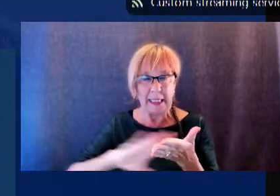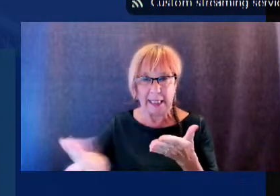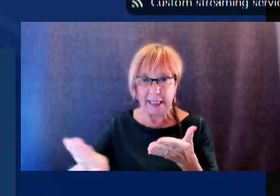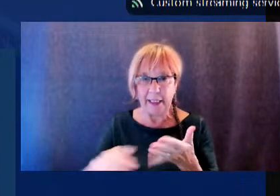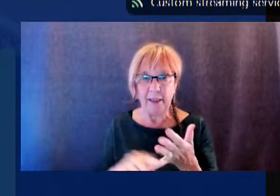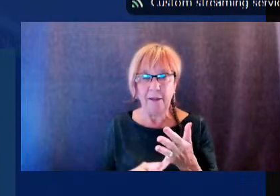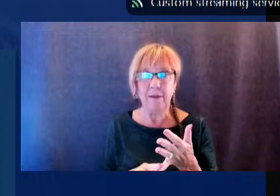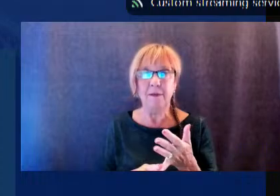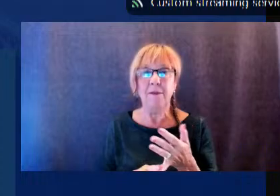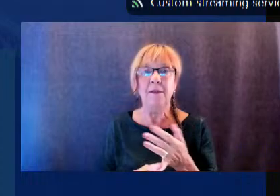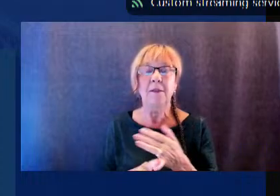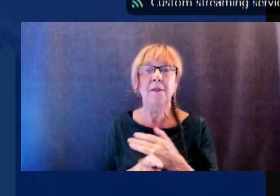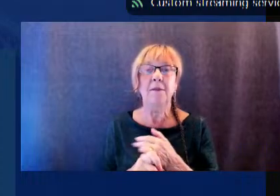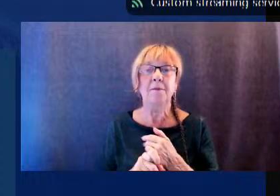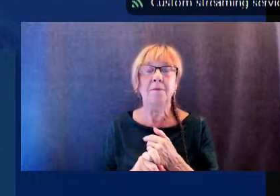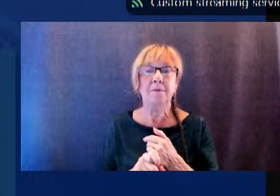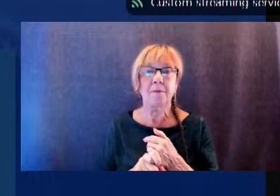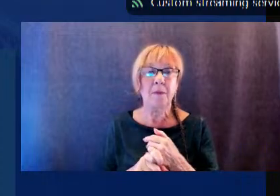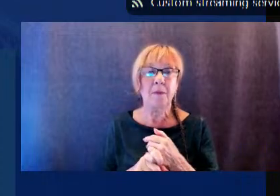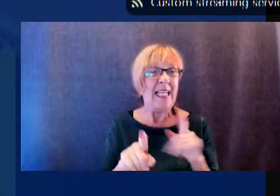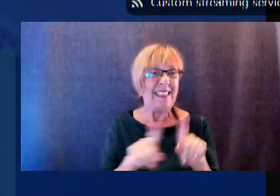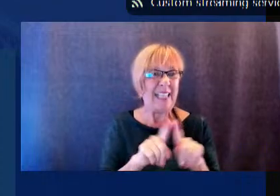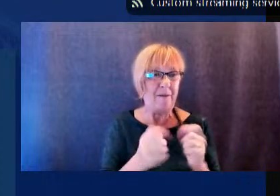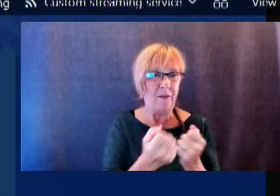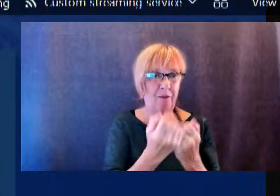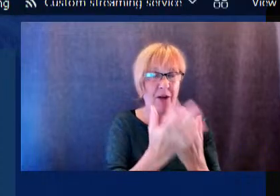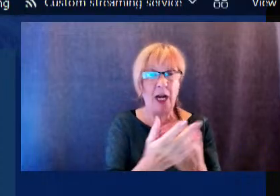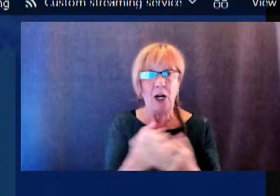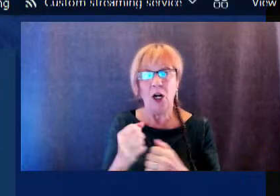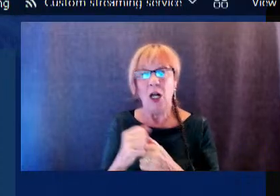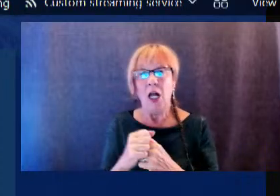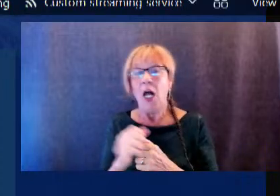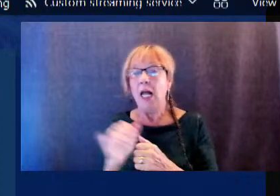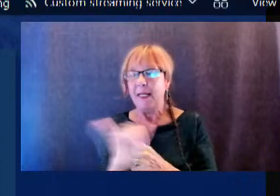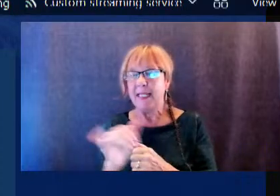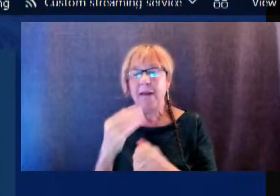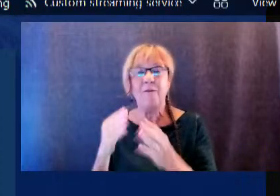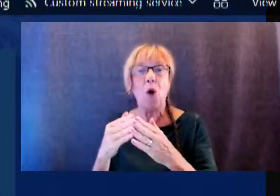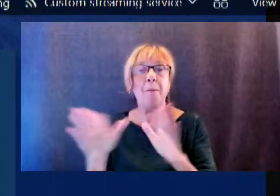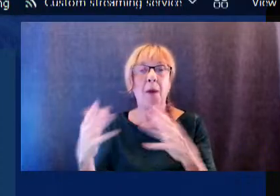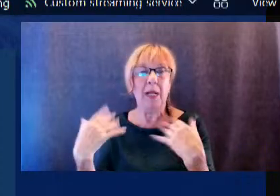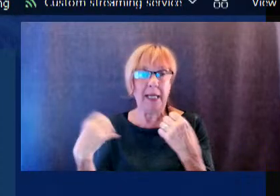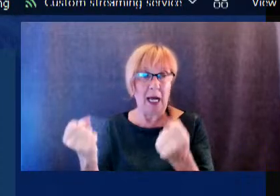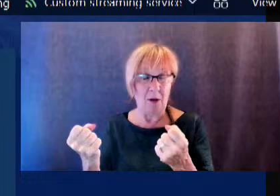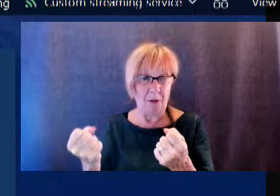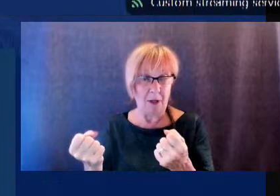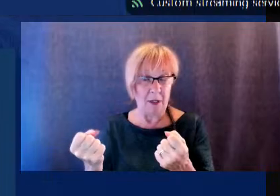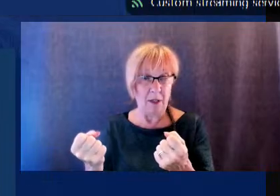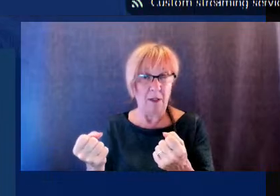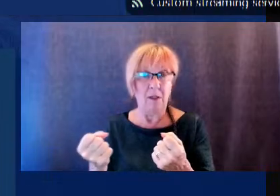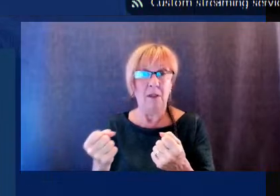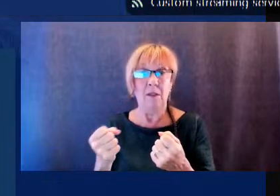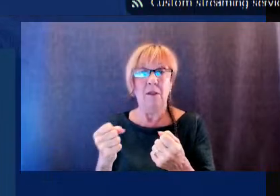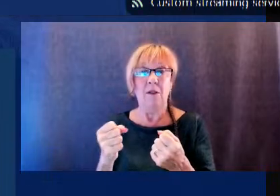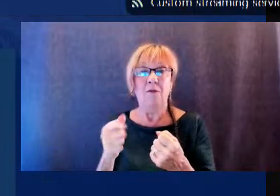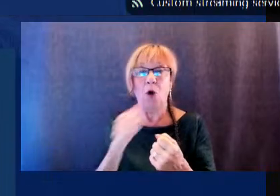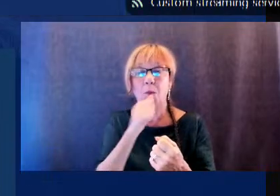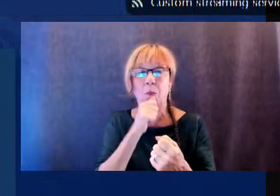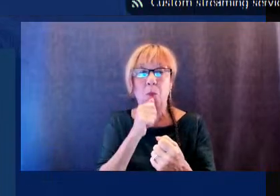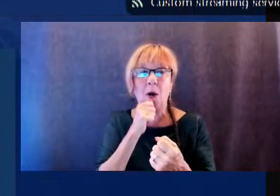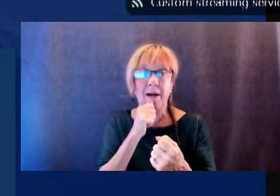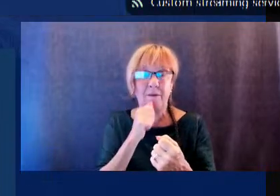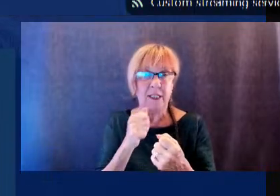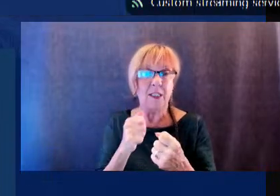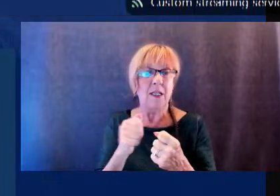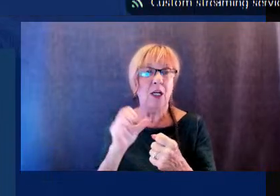for fire, for public health if you're in a private sewage treatment system. And then again, for public